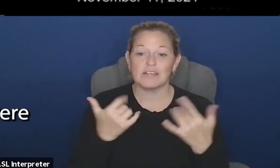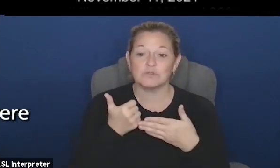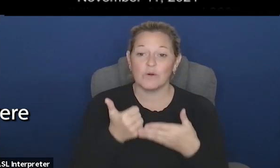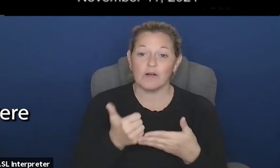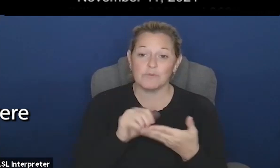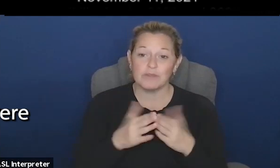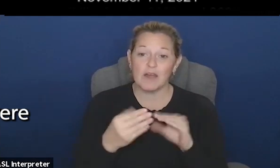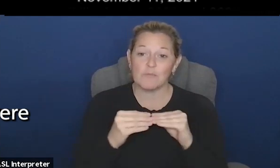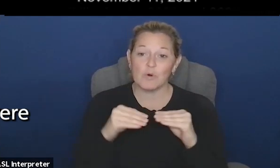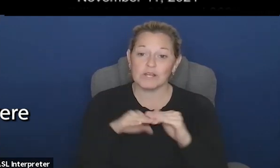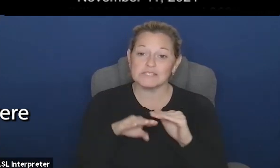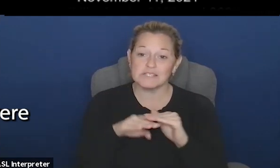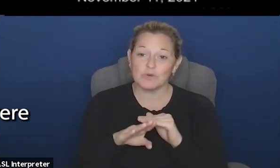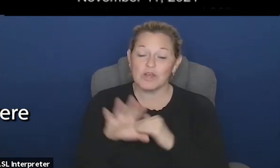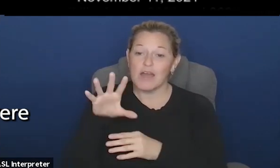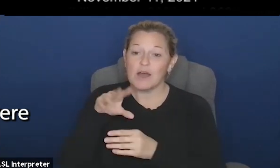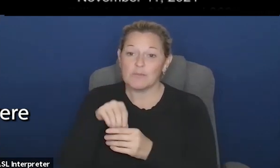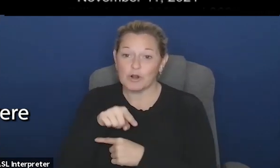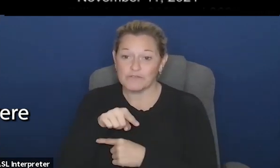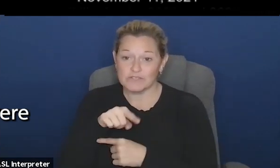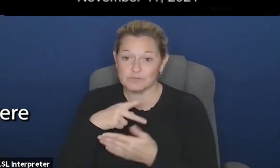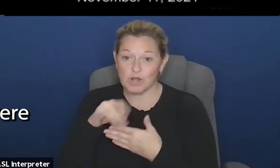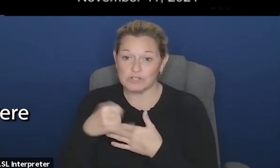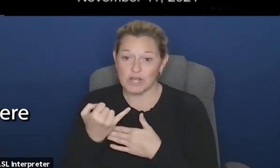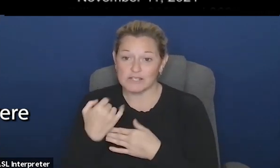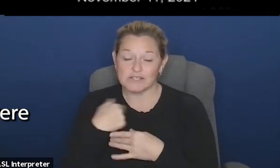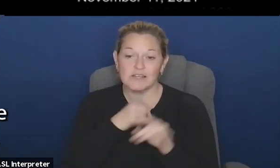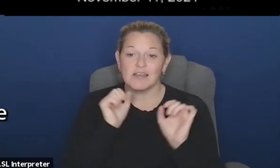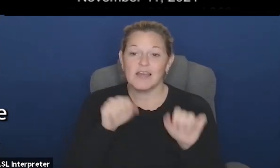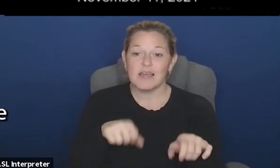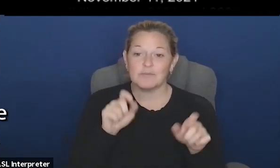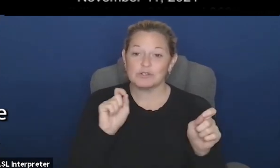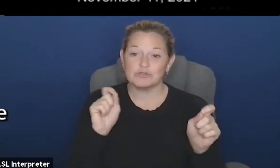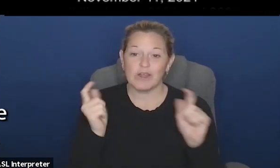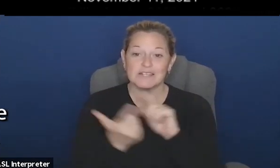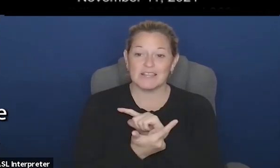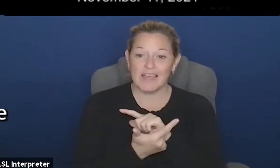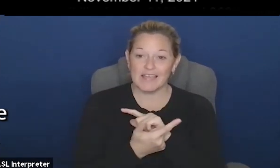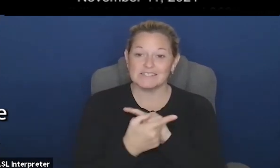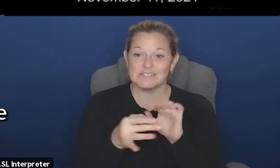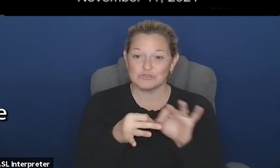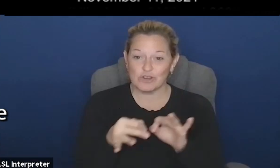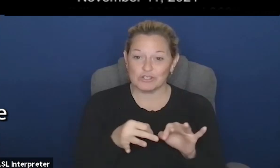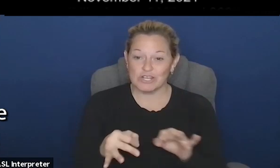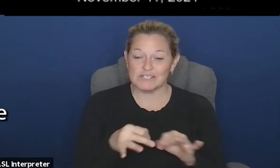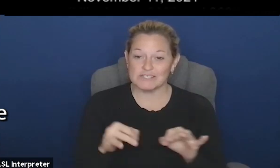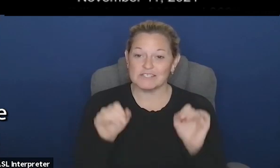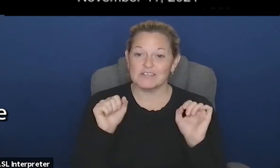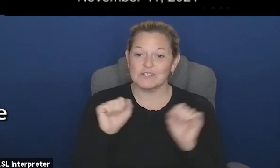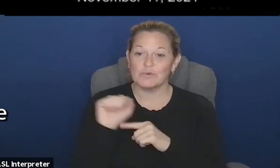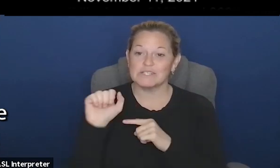part of this project, we also were able to translate the instructions to Spanish to make it more accessible to those in